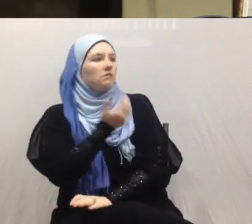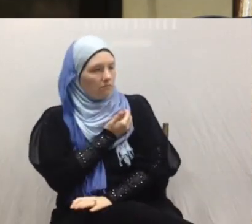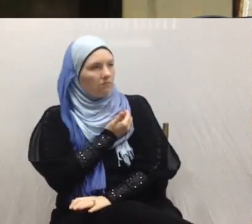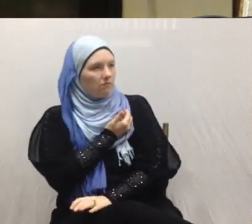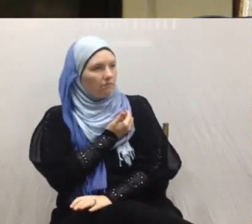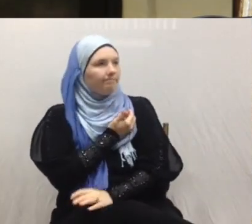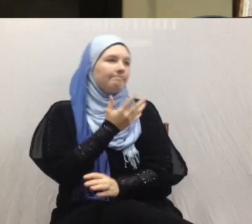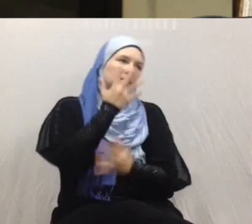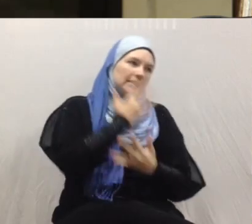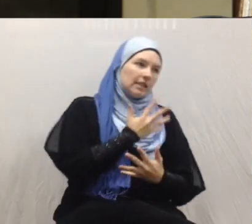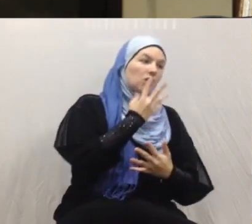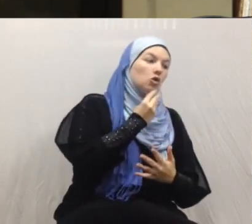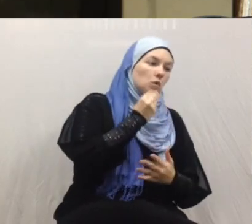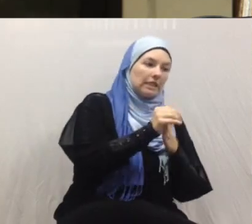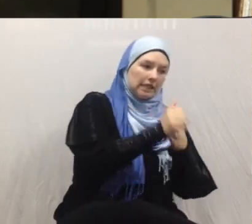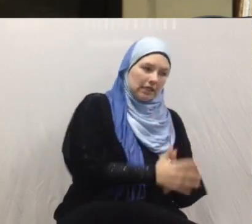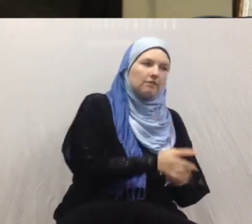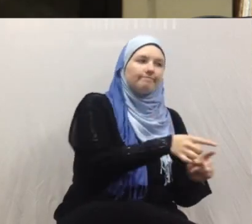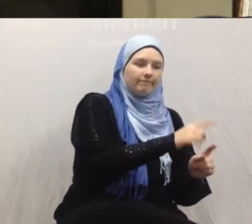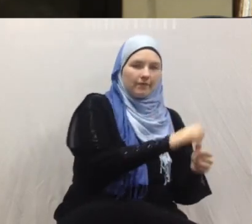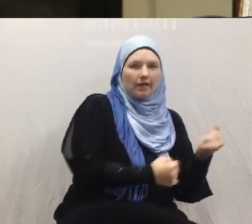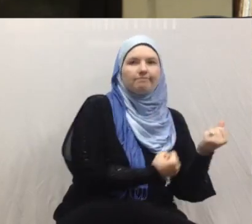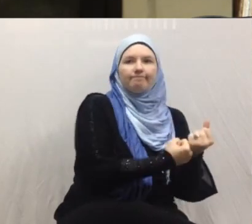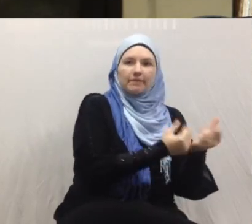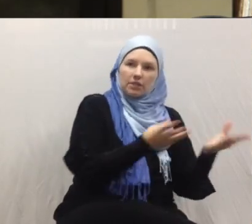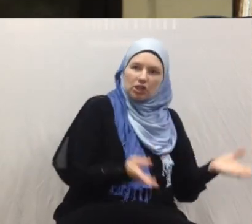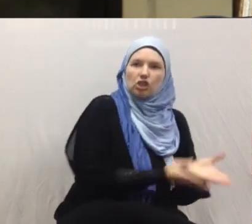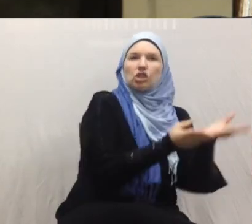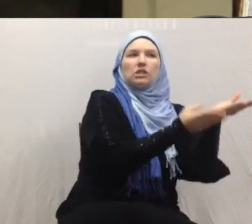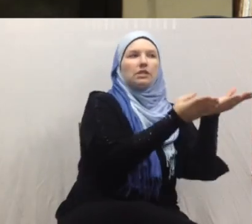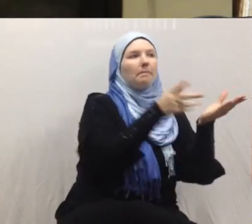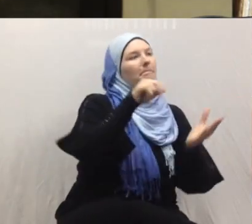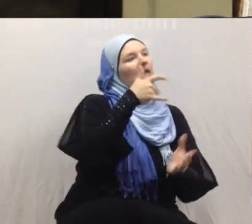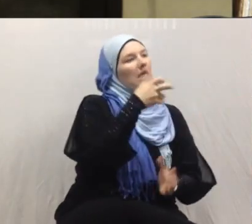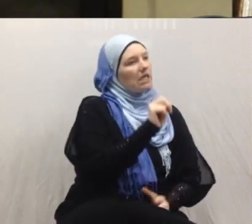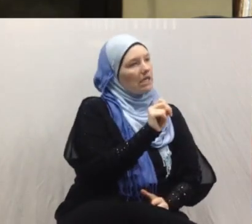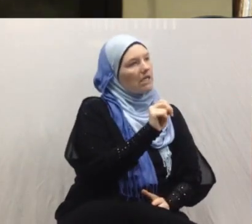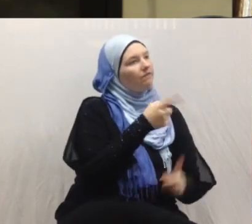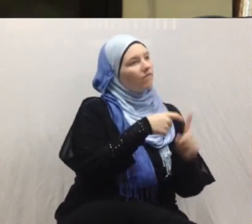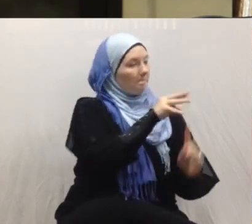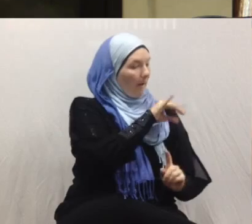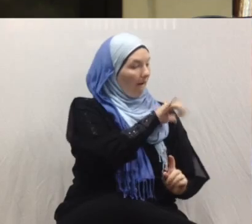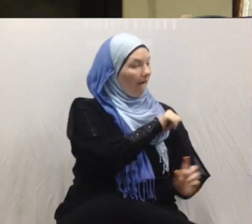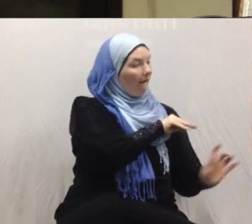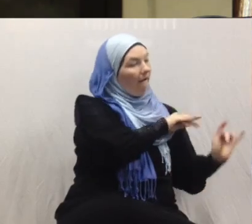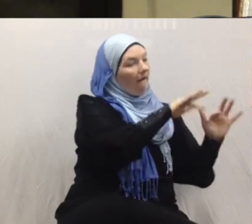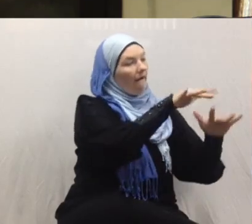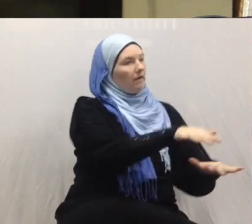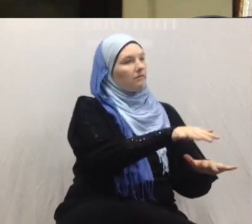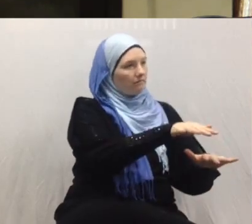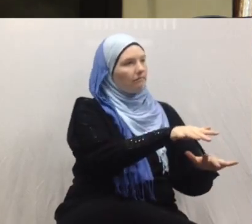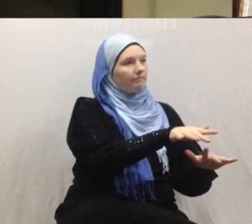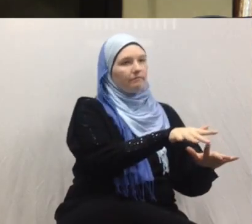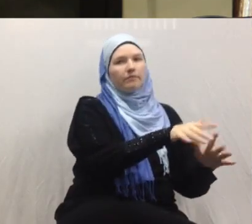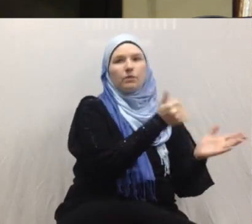unfortunately, they aided, abetted, and encouraged the pagans coming from Mecca to rally